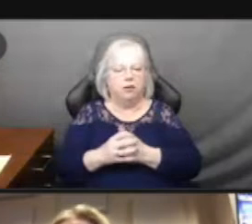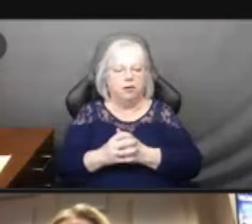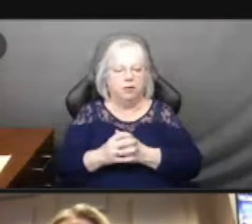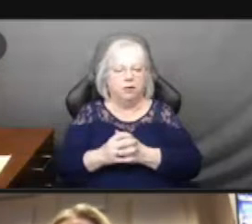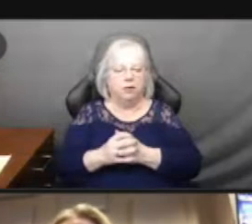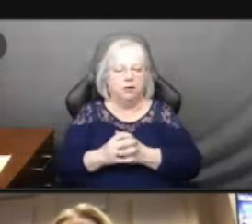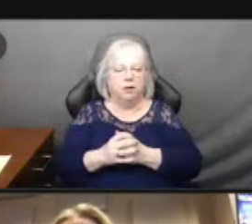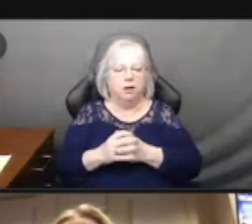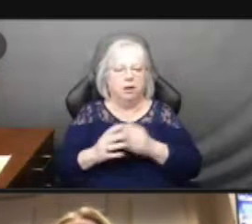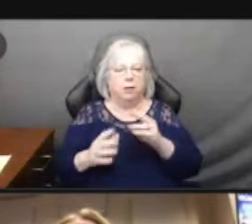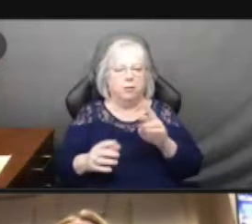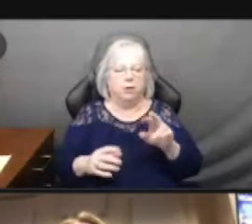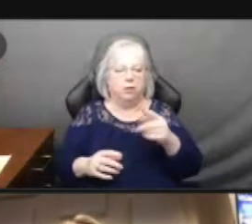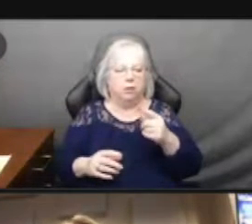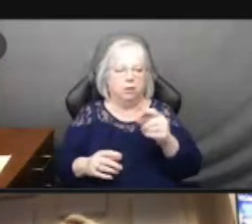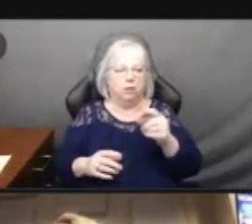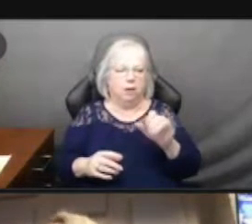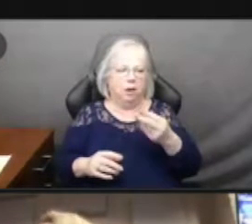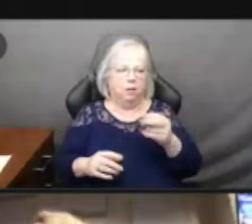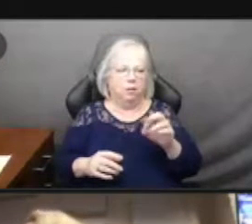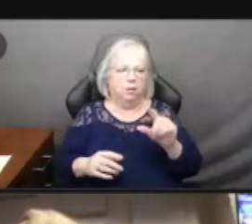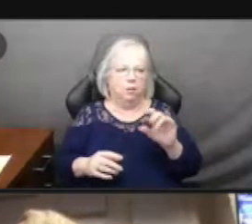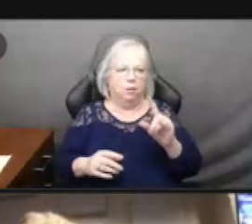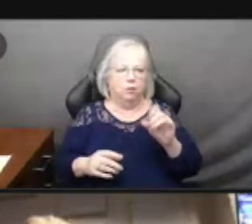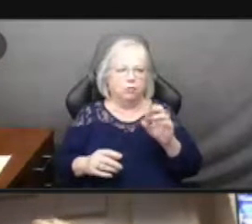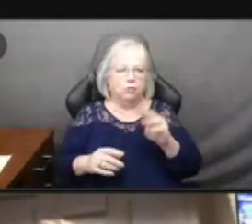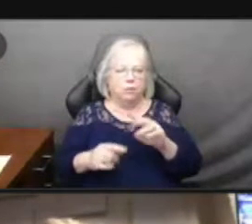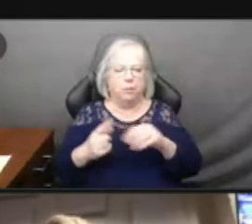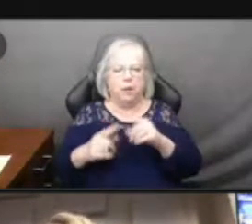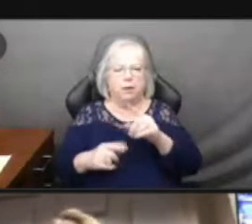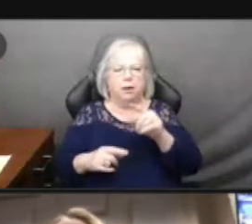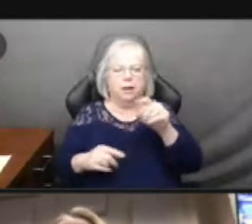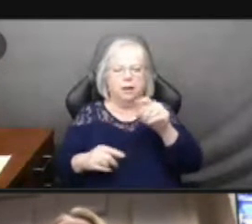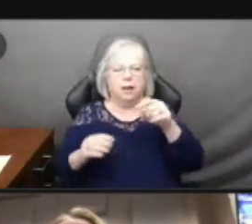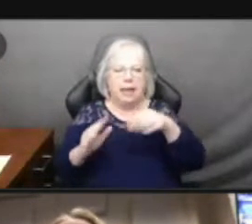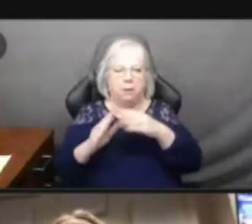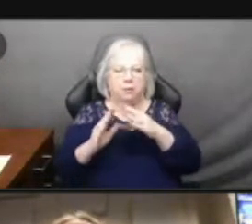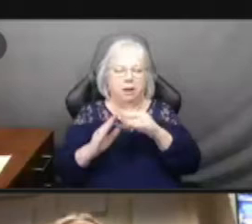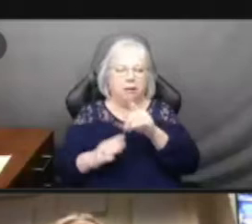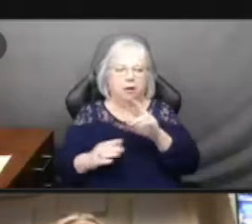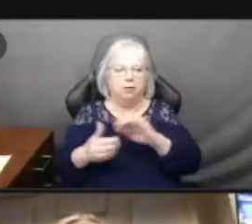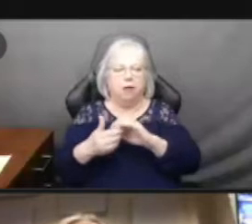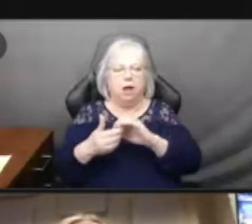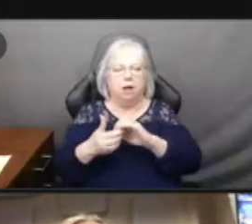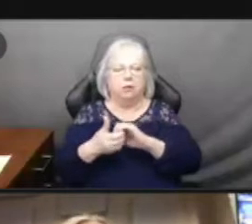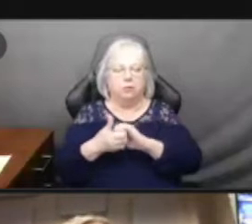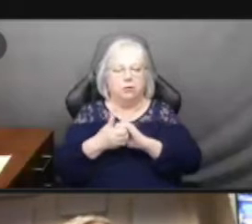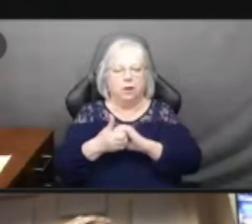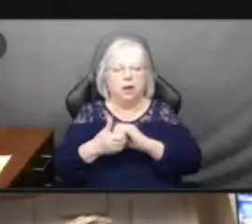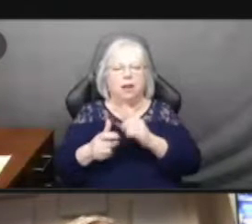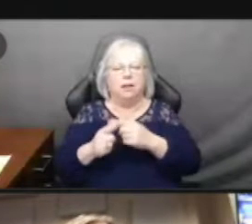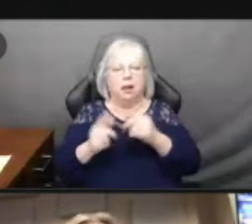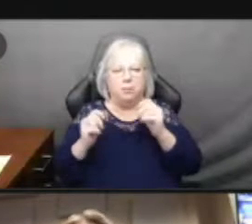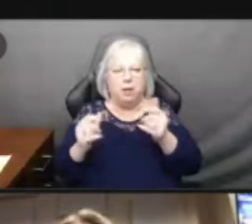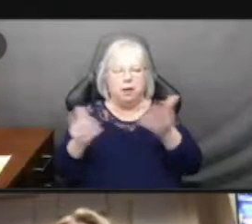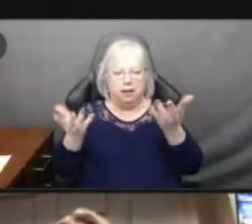Mr. Gabe Holmstrom with the Downtown Little Rock Partnership to give an update, and immediately following that, go straight into our consent agenda.